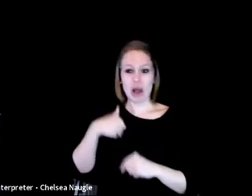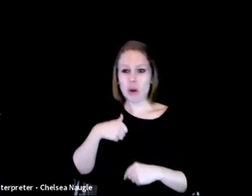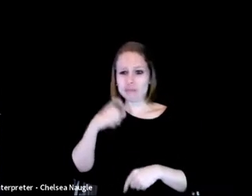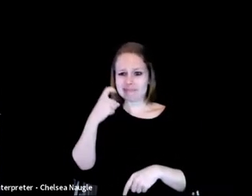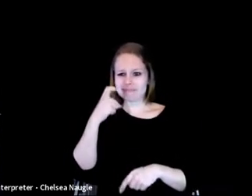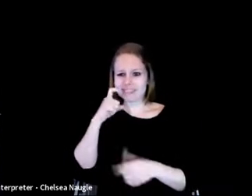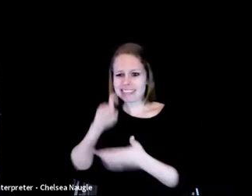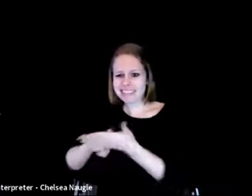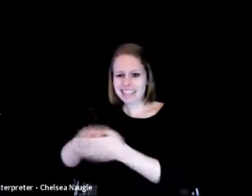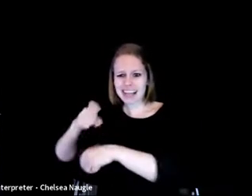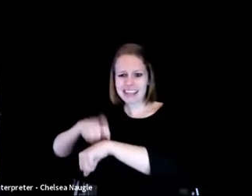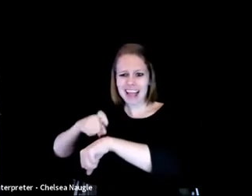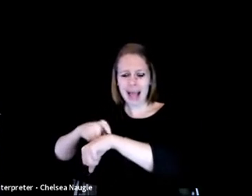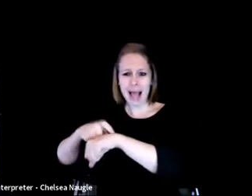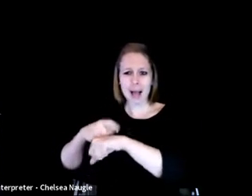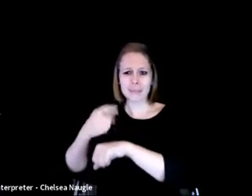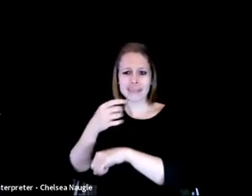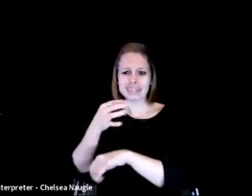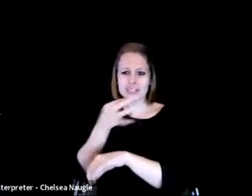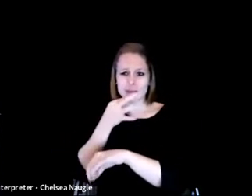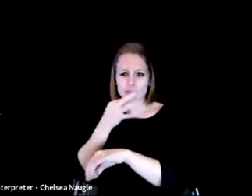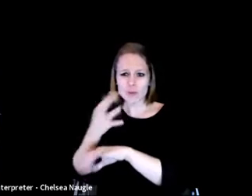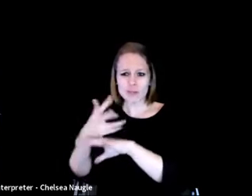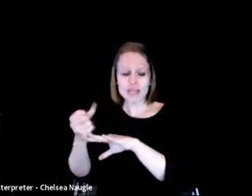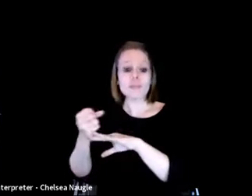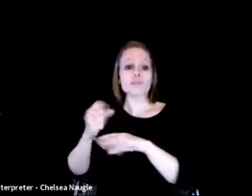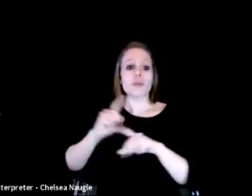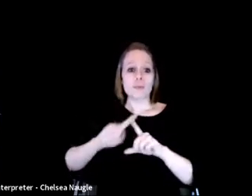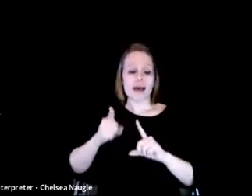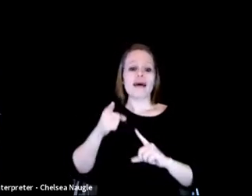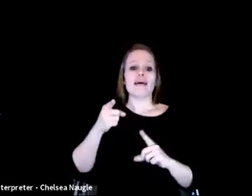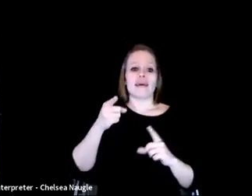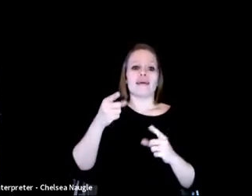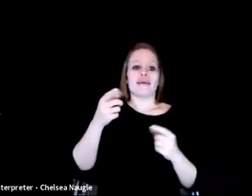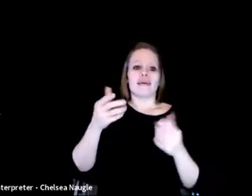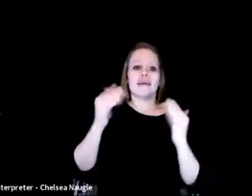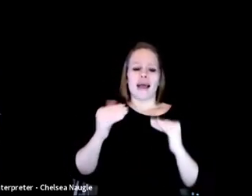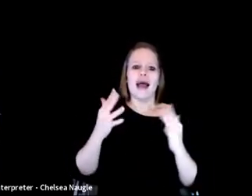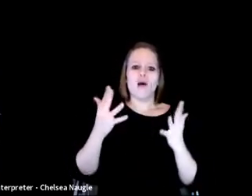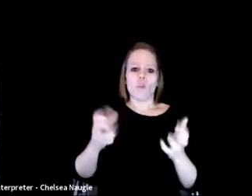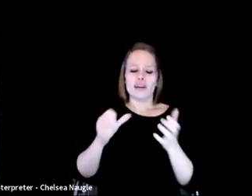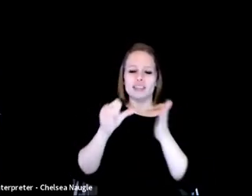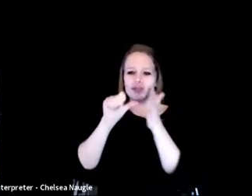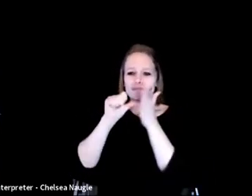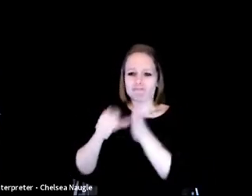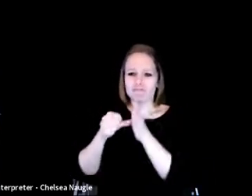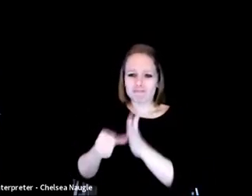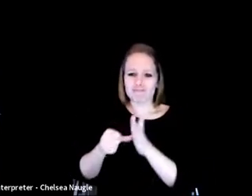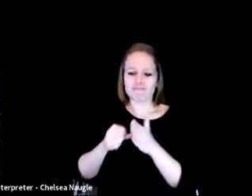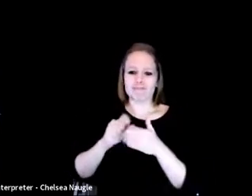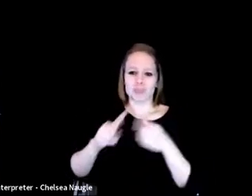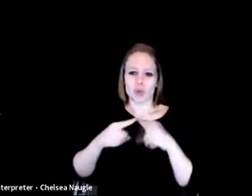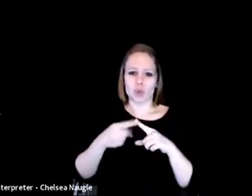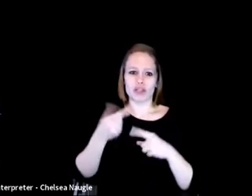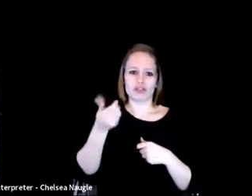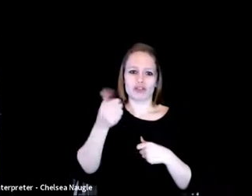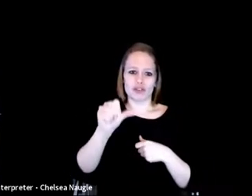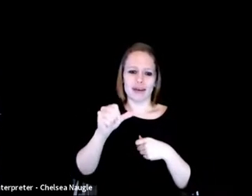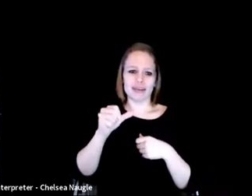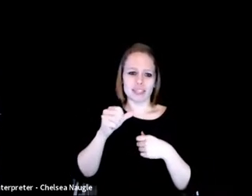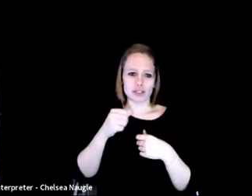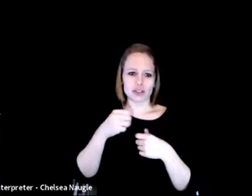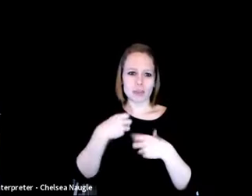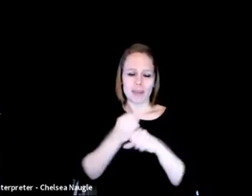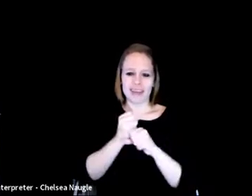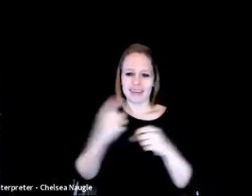just a review. I talked about this earlier, just my way to say, let's not forget any of these things when you're bridging those two things. And